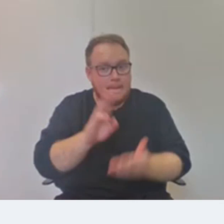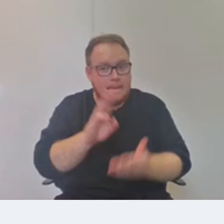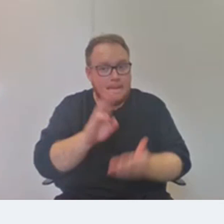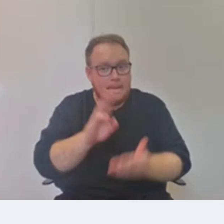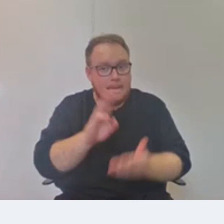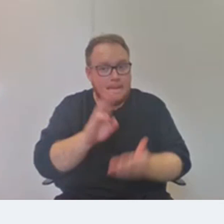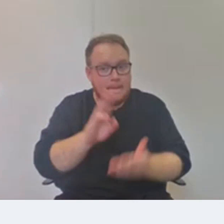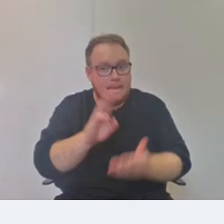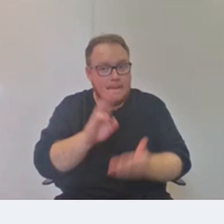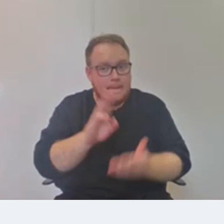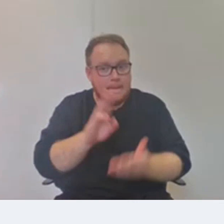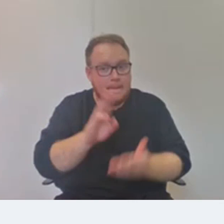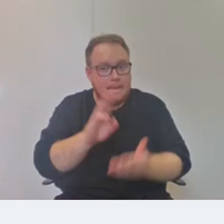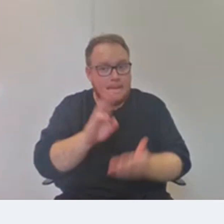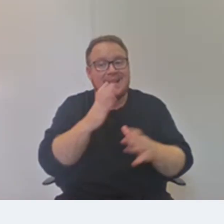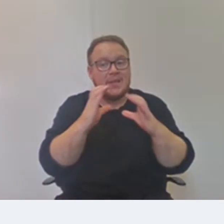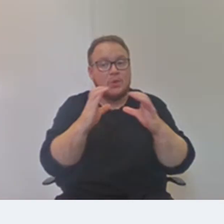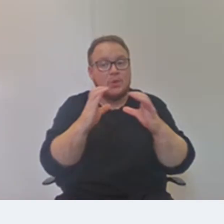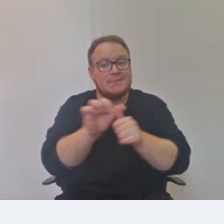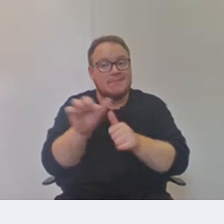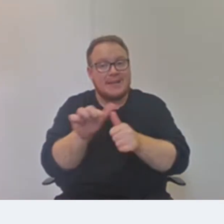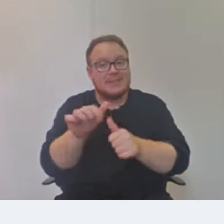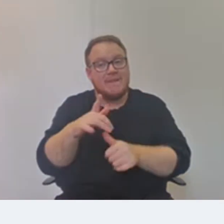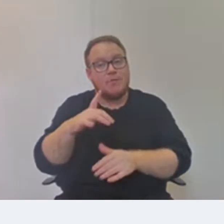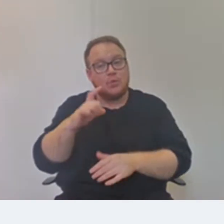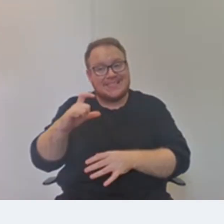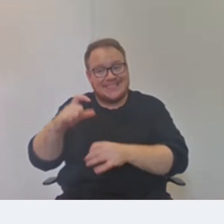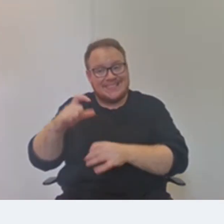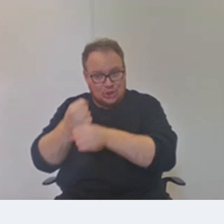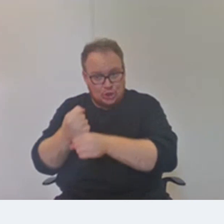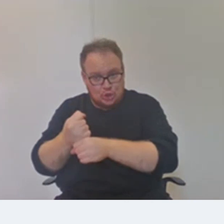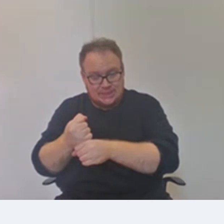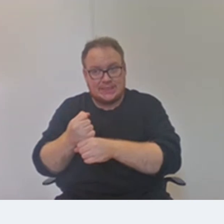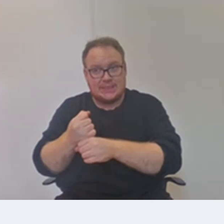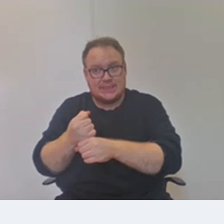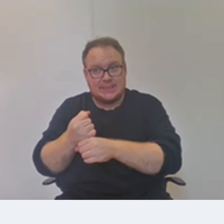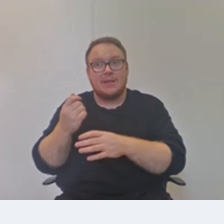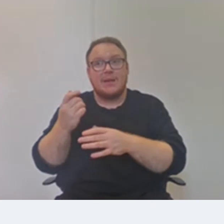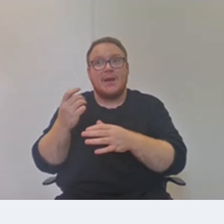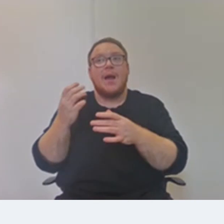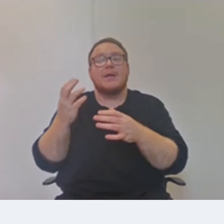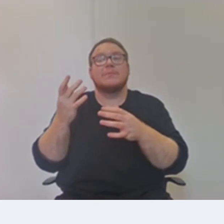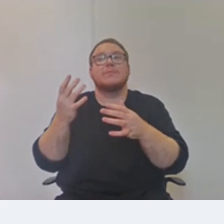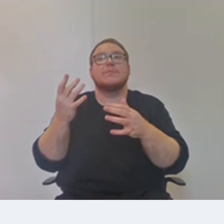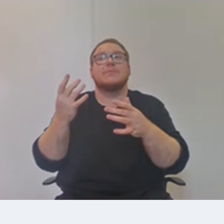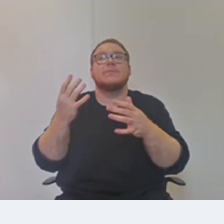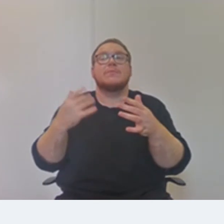for CCGs, and by having